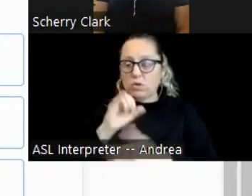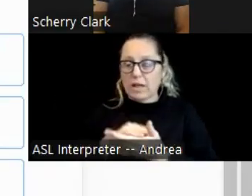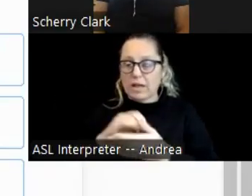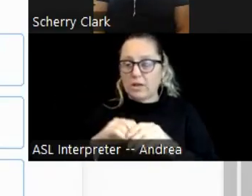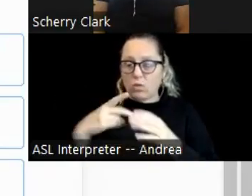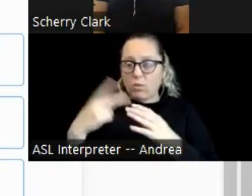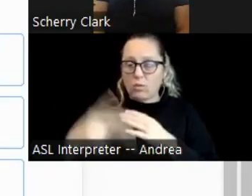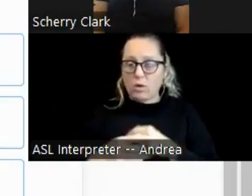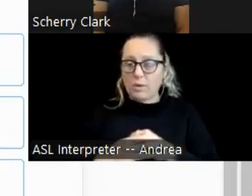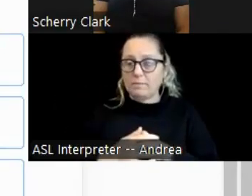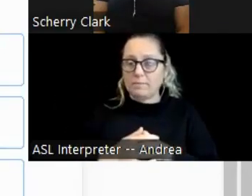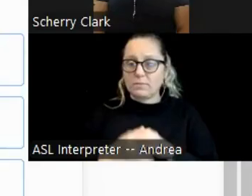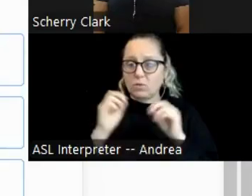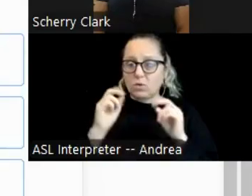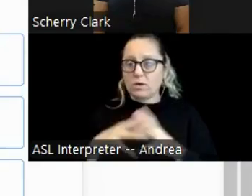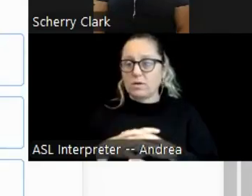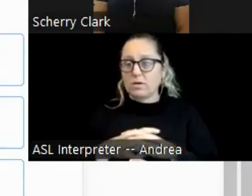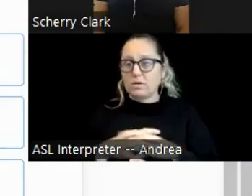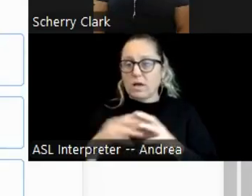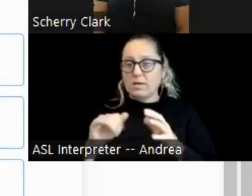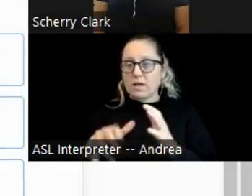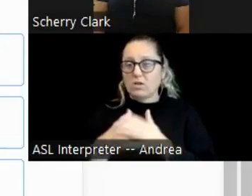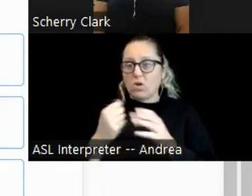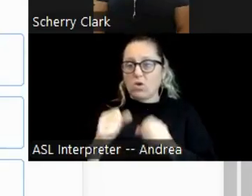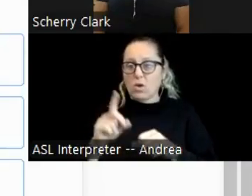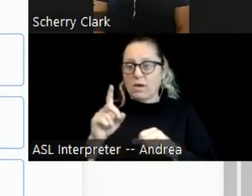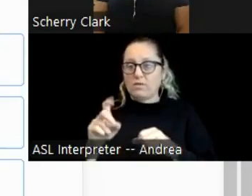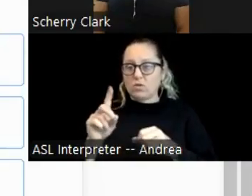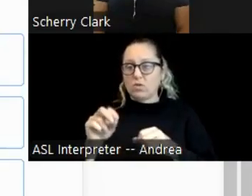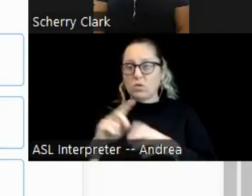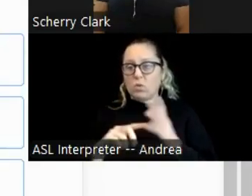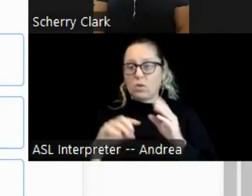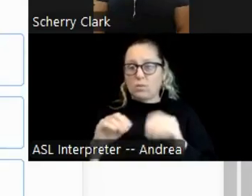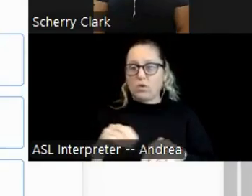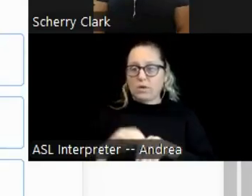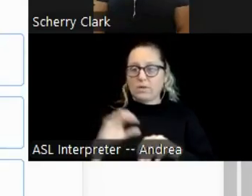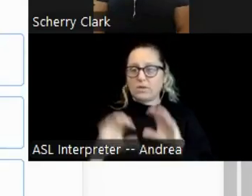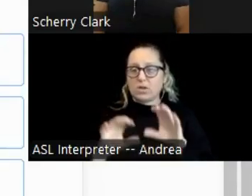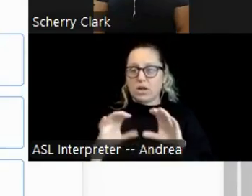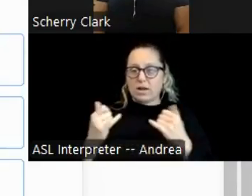program. All right. So that's all you've got to do. I'm going to put it right now in the chat.